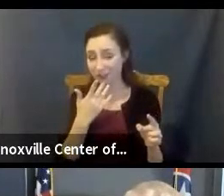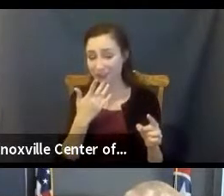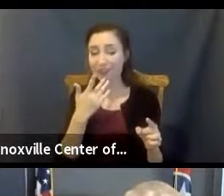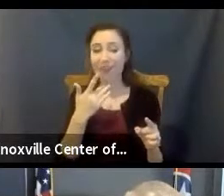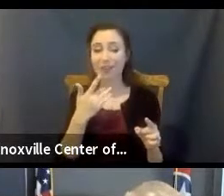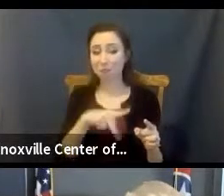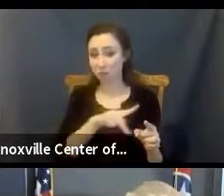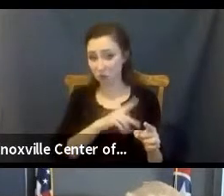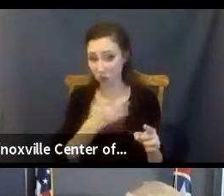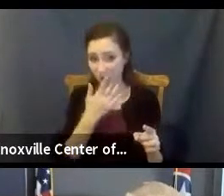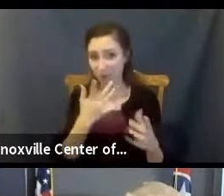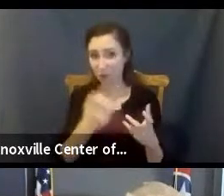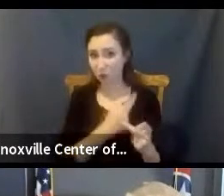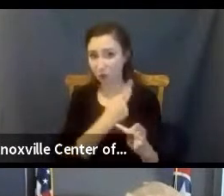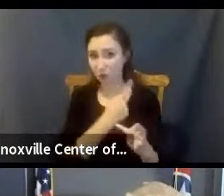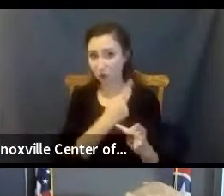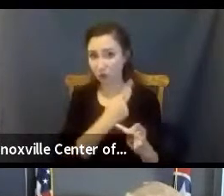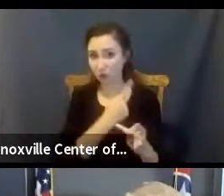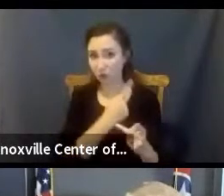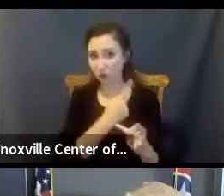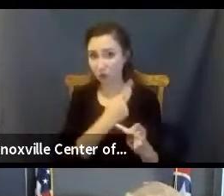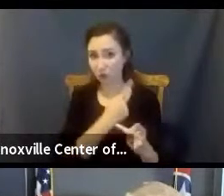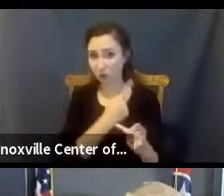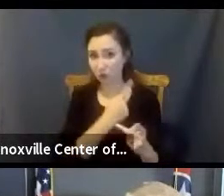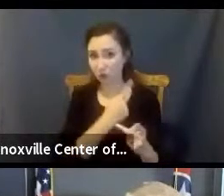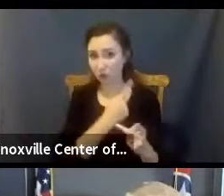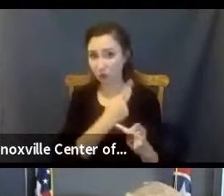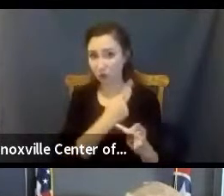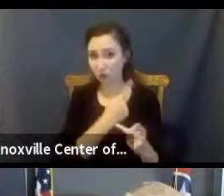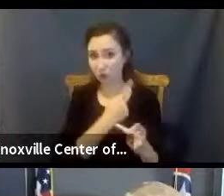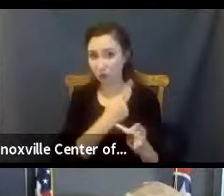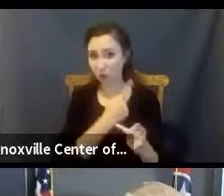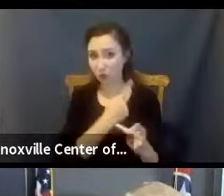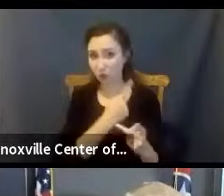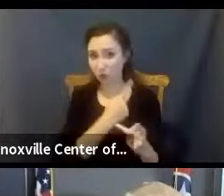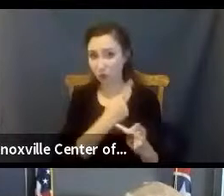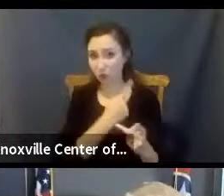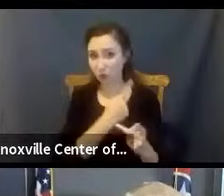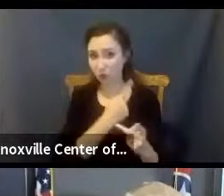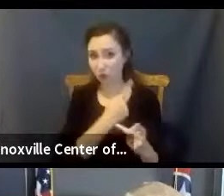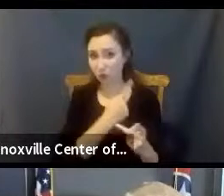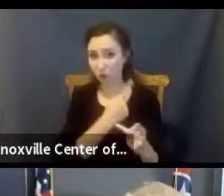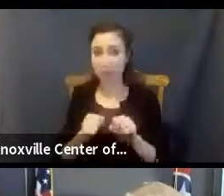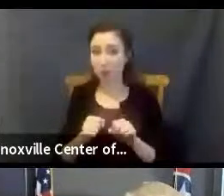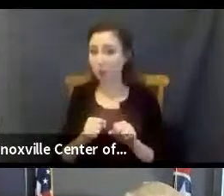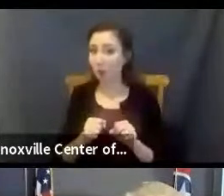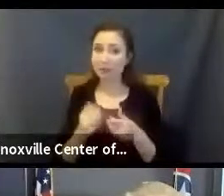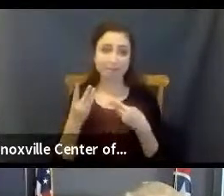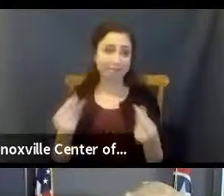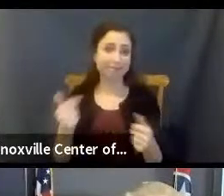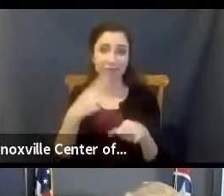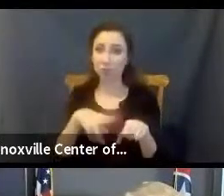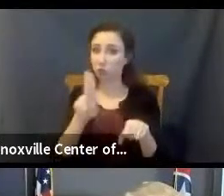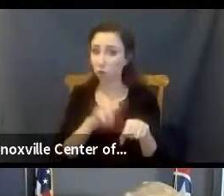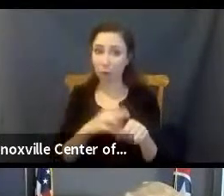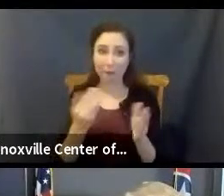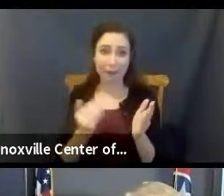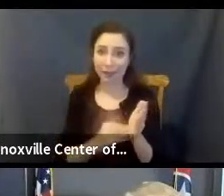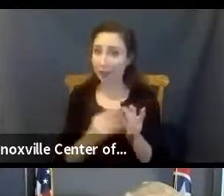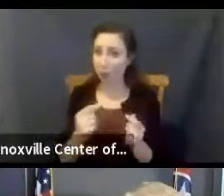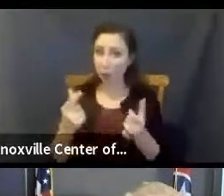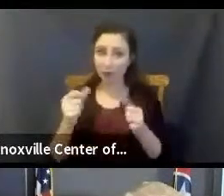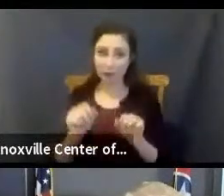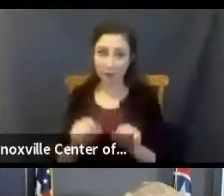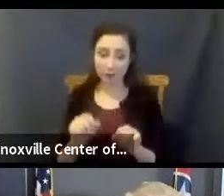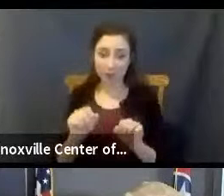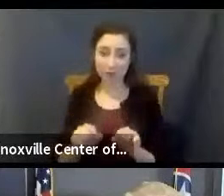because I want to try to mitigate this as quickly as possible and get back to normal as quickly as possible.